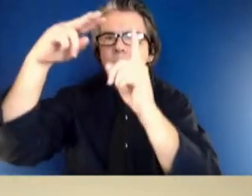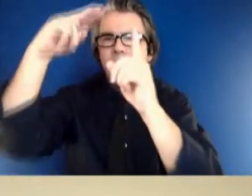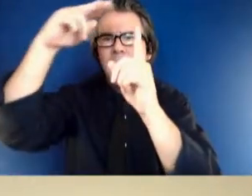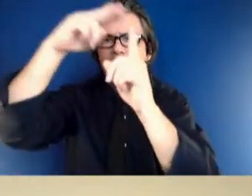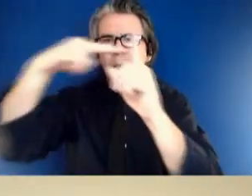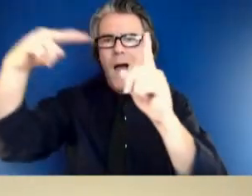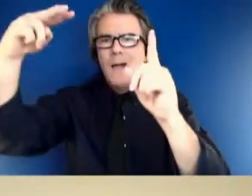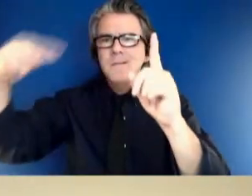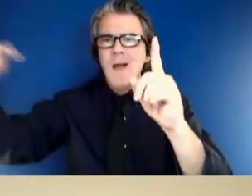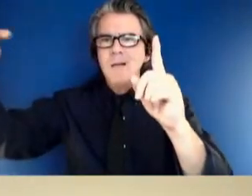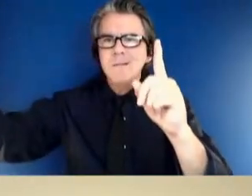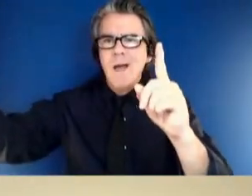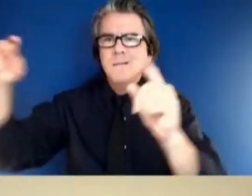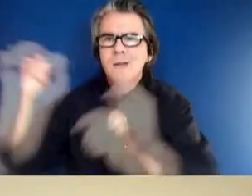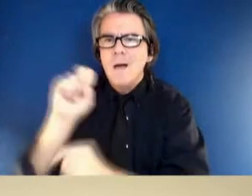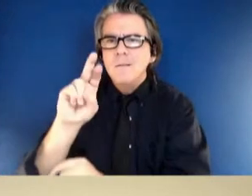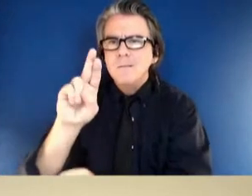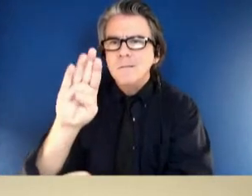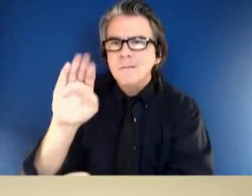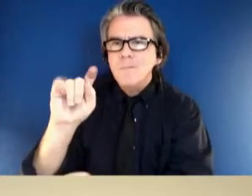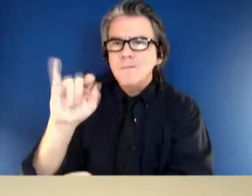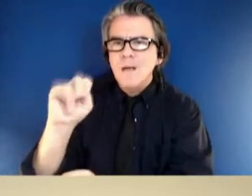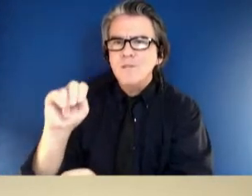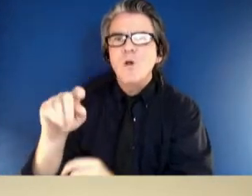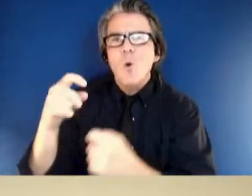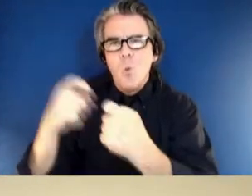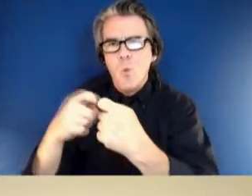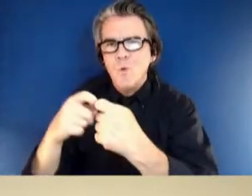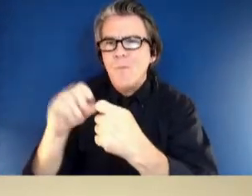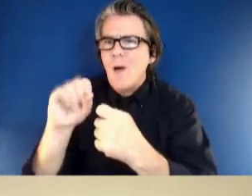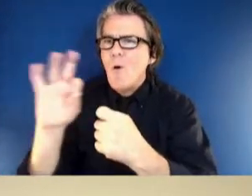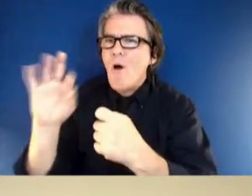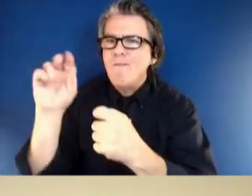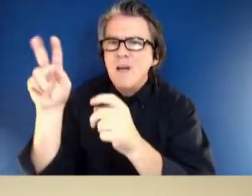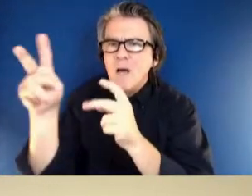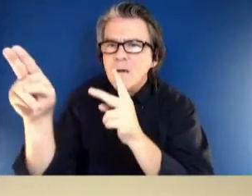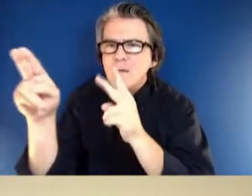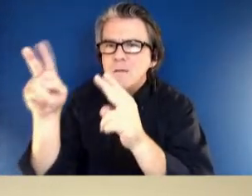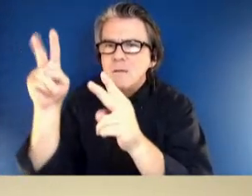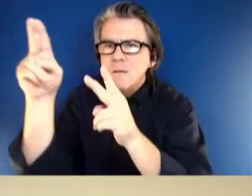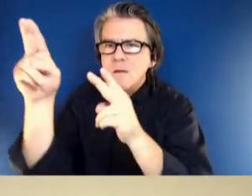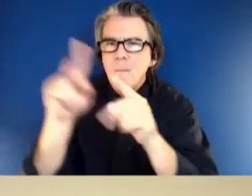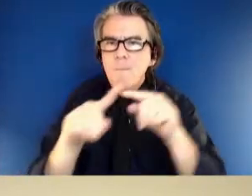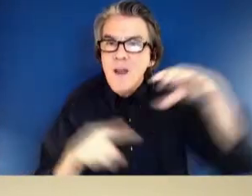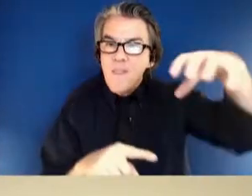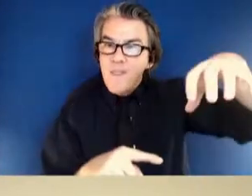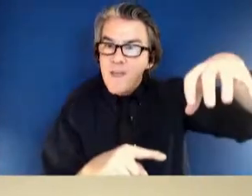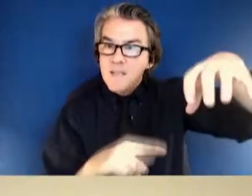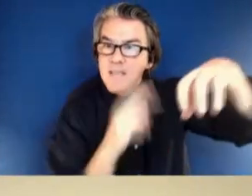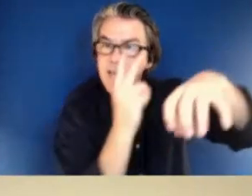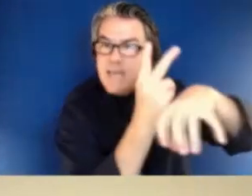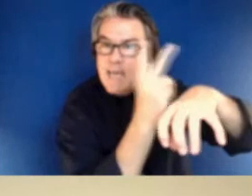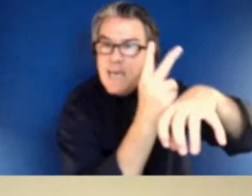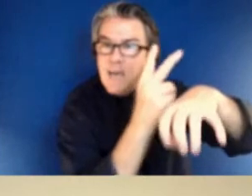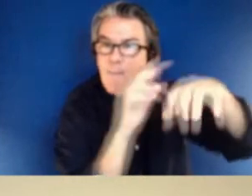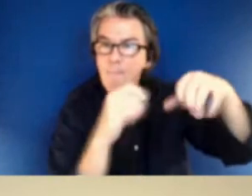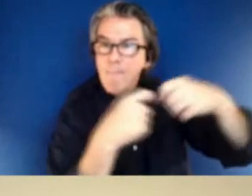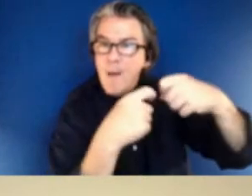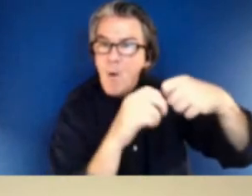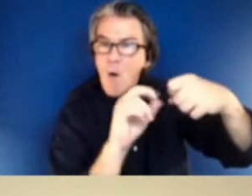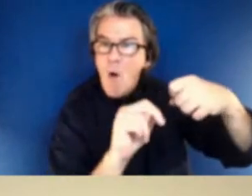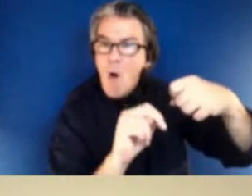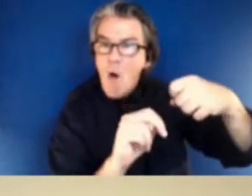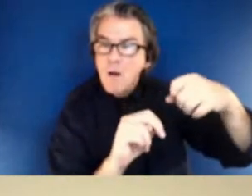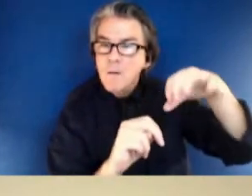come into and out of that substation. So we've done this in the previous 2 PSPS events that